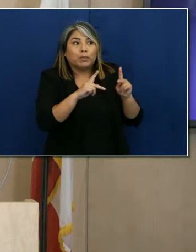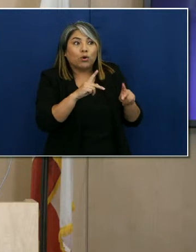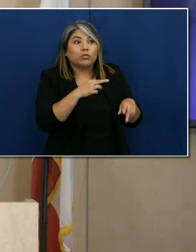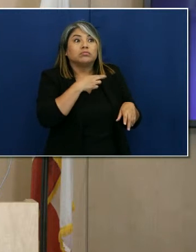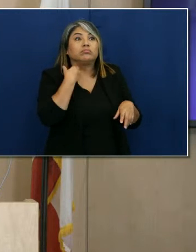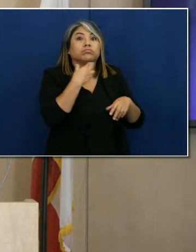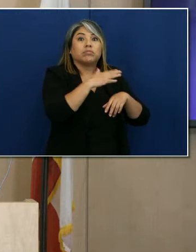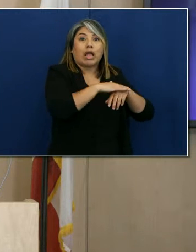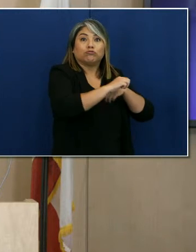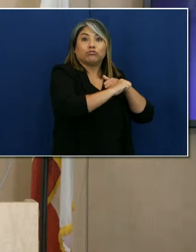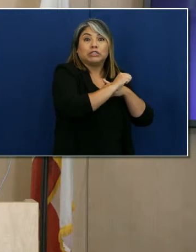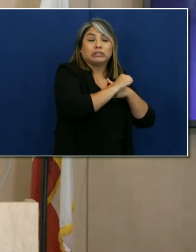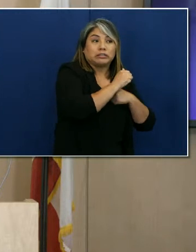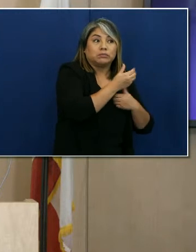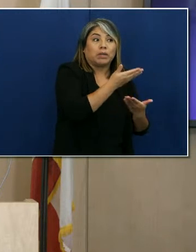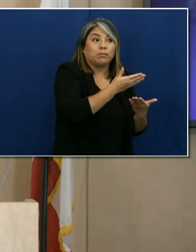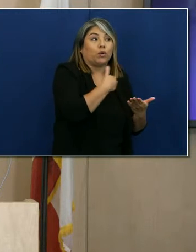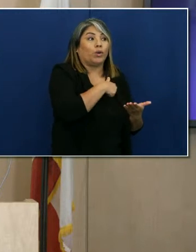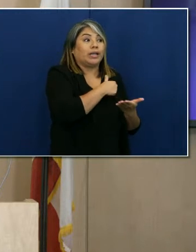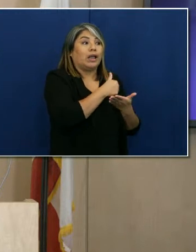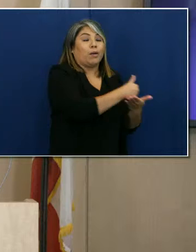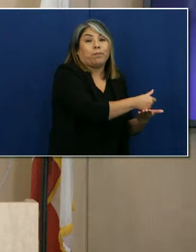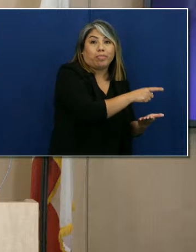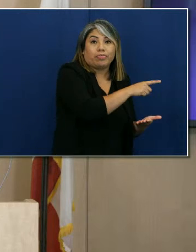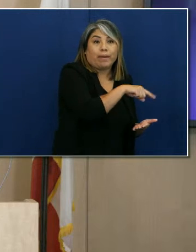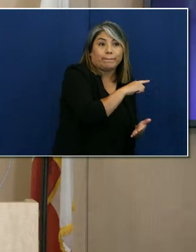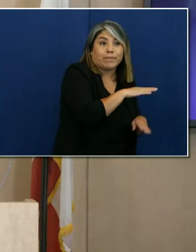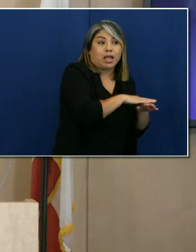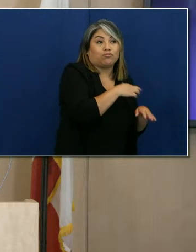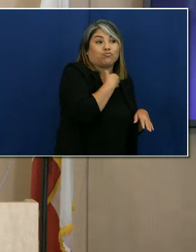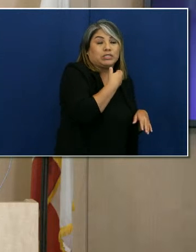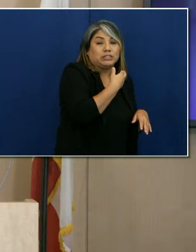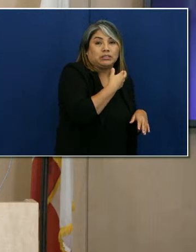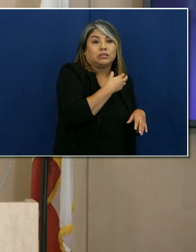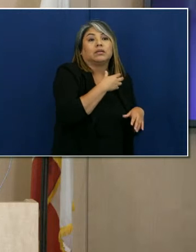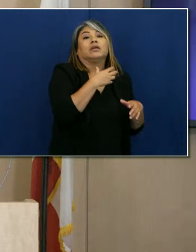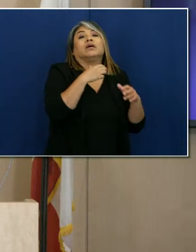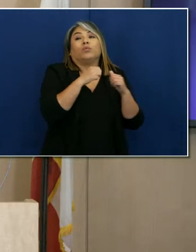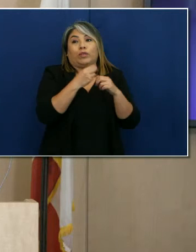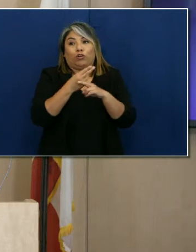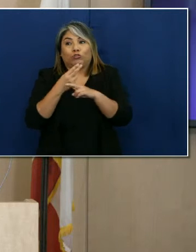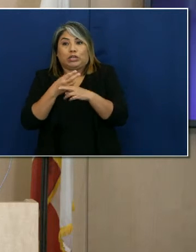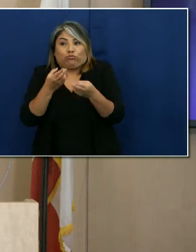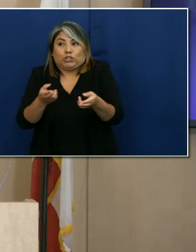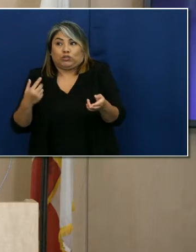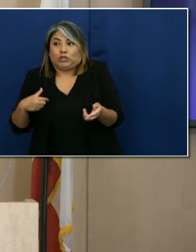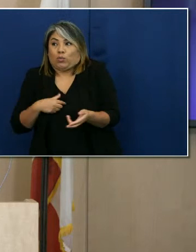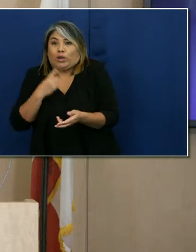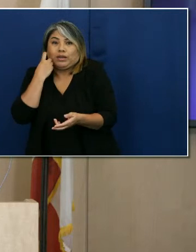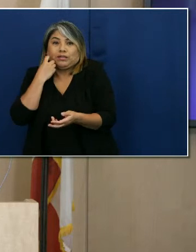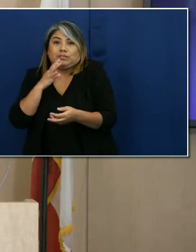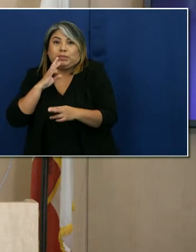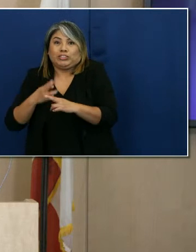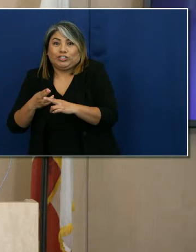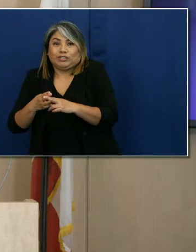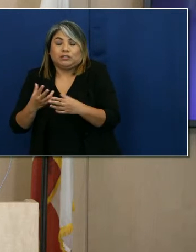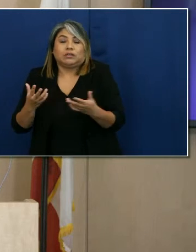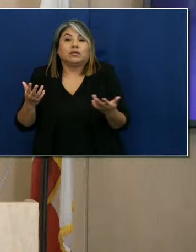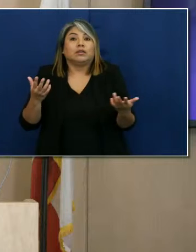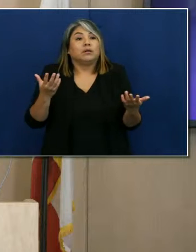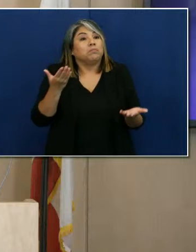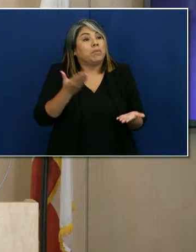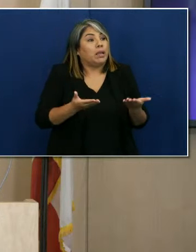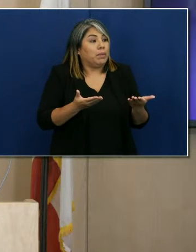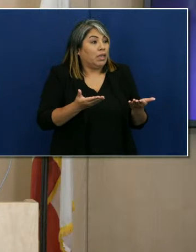be assisted in some way by the resources that have been discussed earlier today, whether it